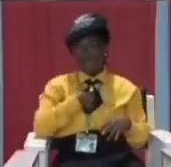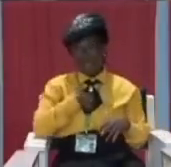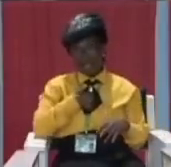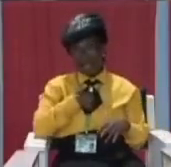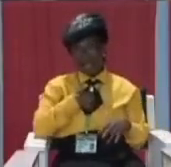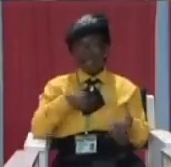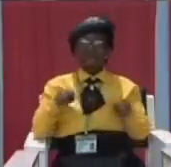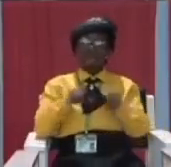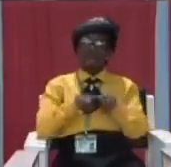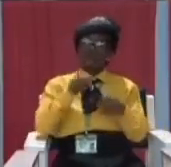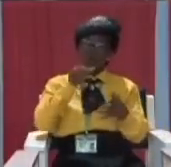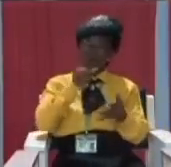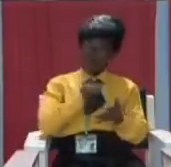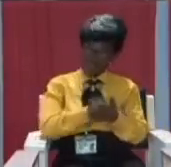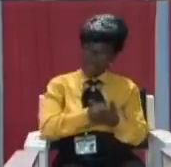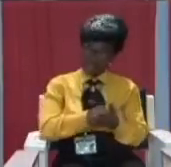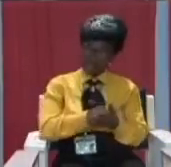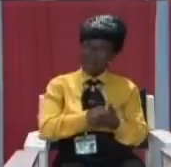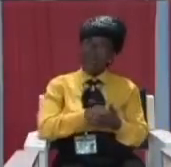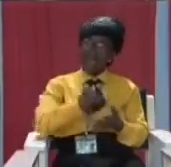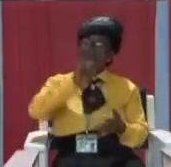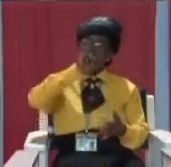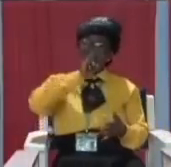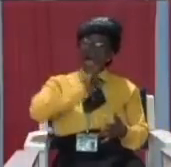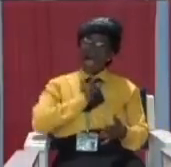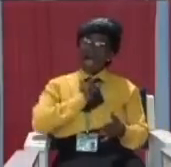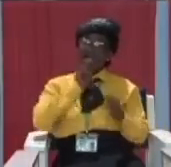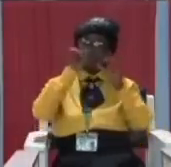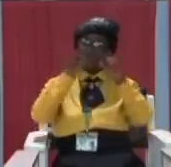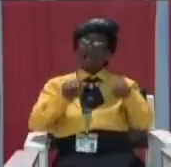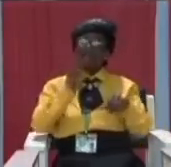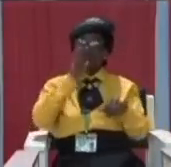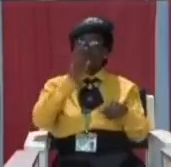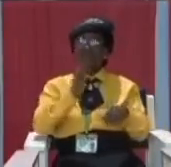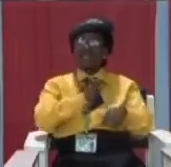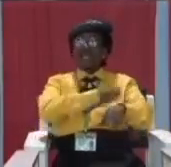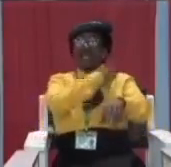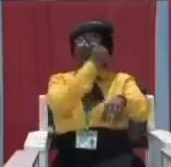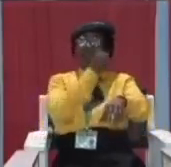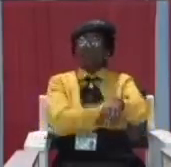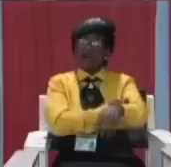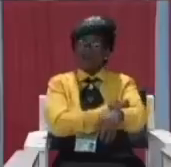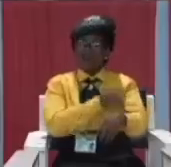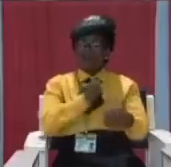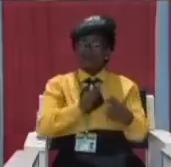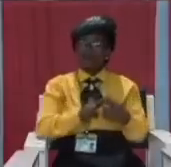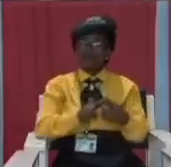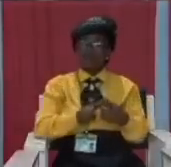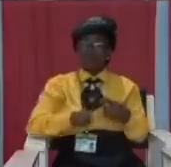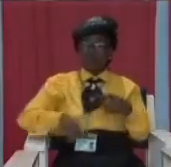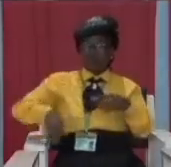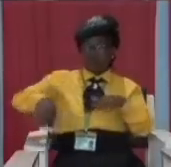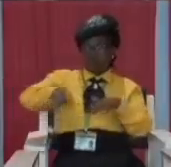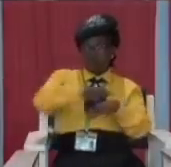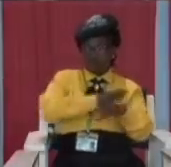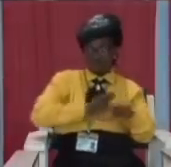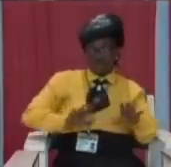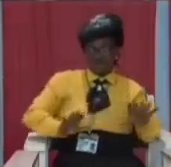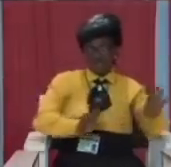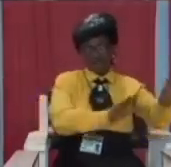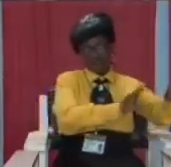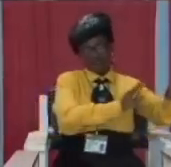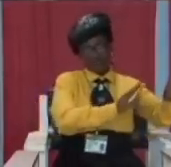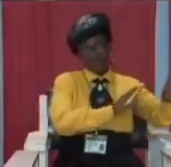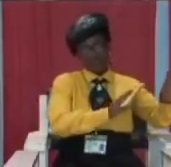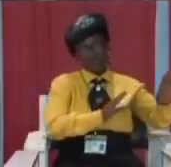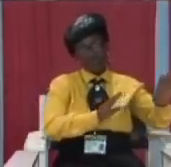so that I can be empowered to overflowing. Breathe on me so I can